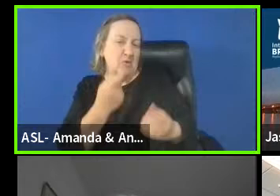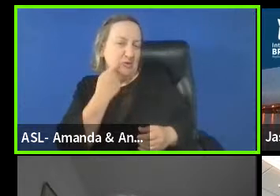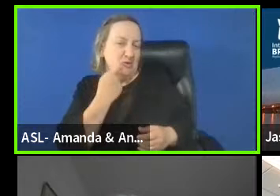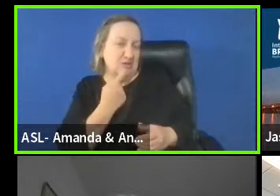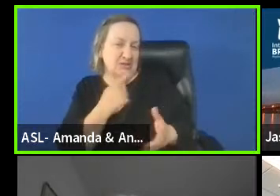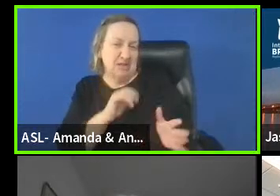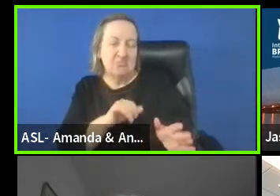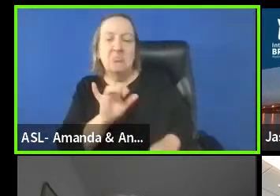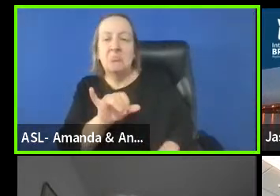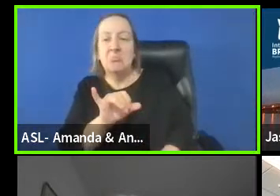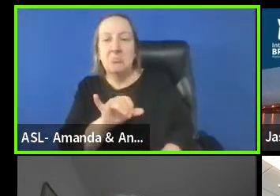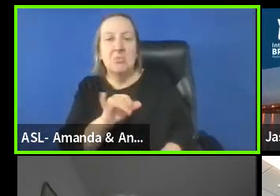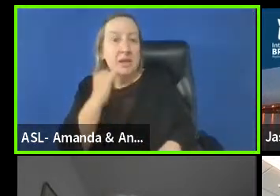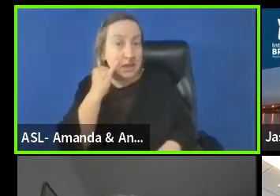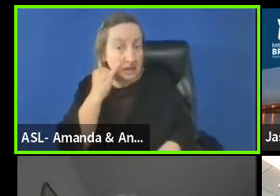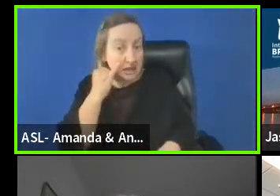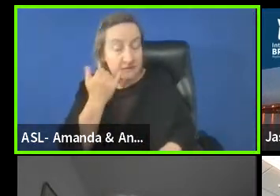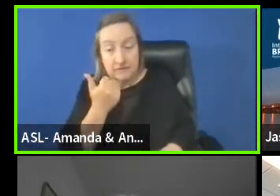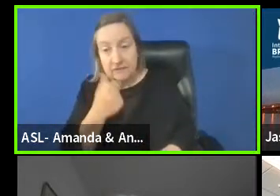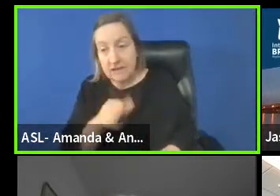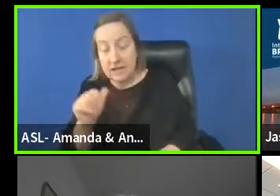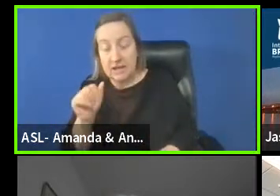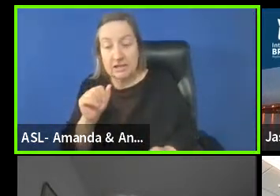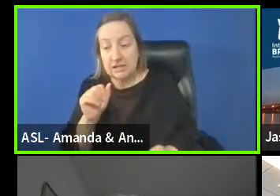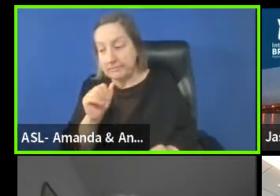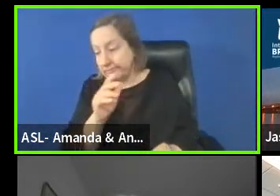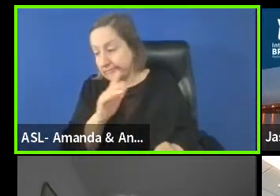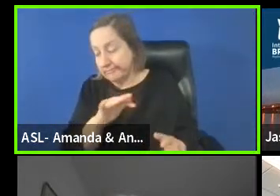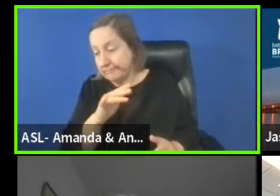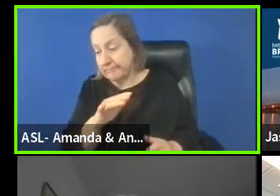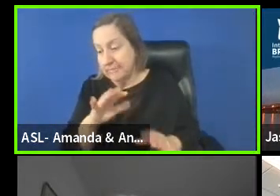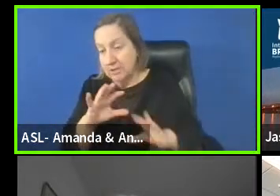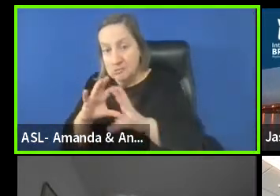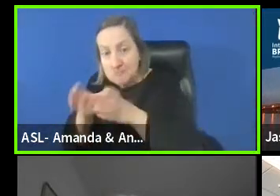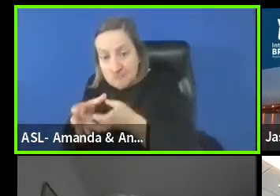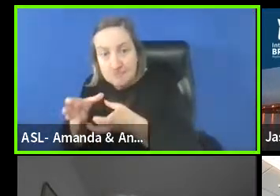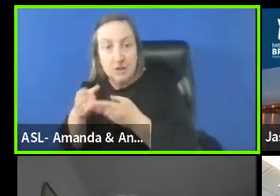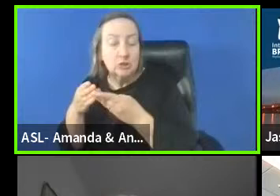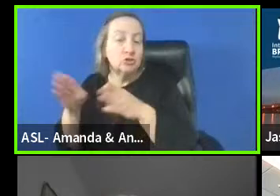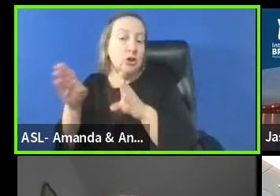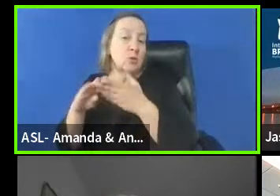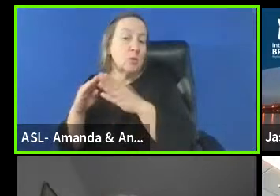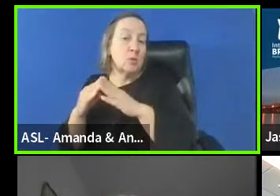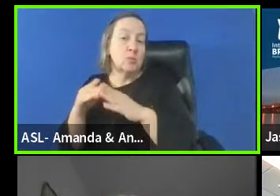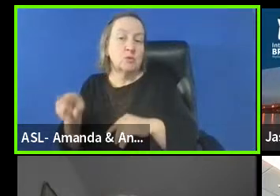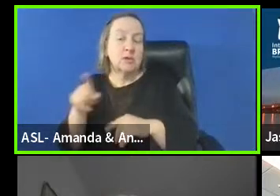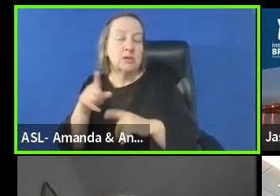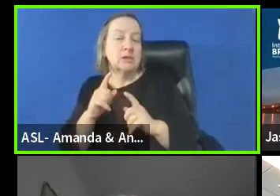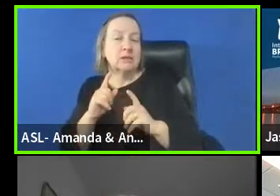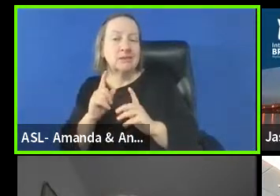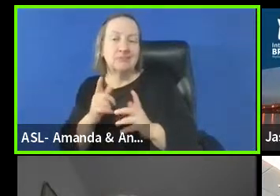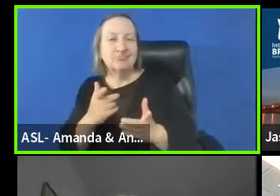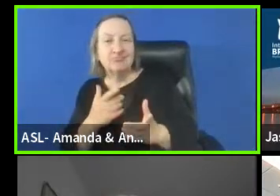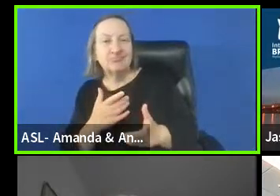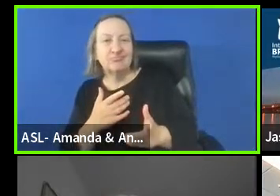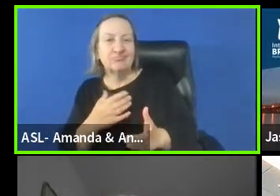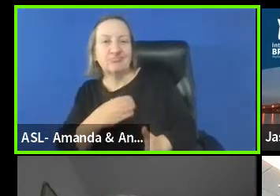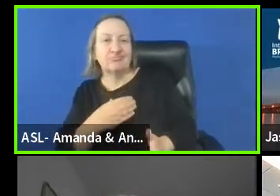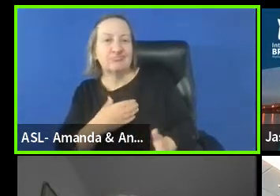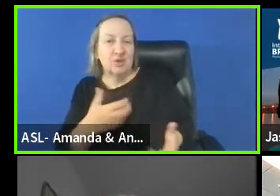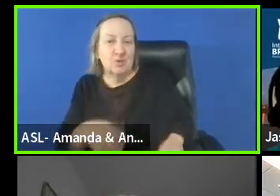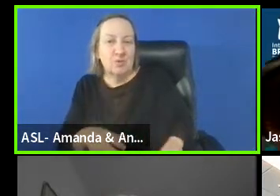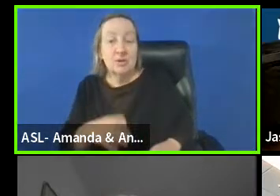was whether there was a faction amongst the general community that was giving you the pushback, because there's a